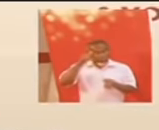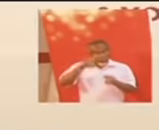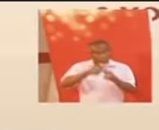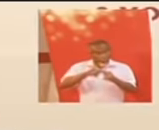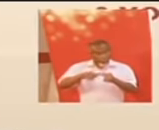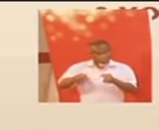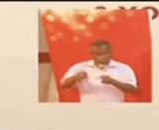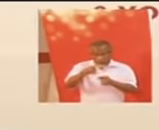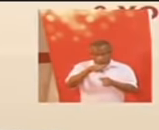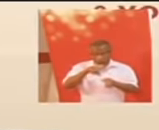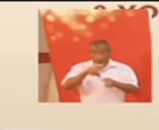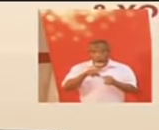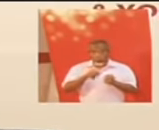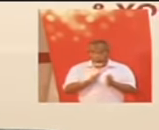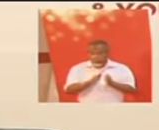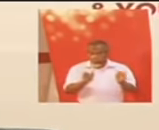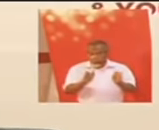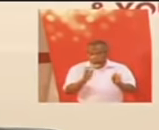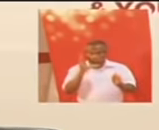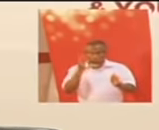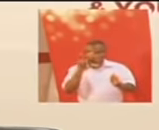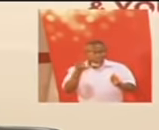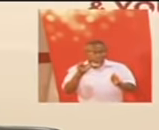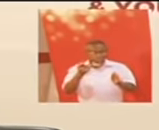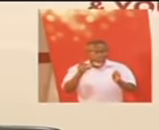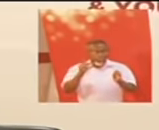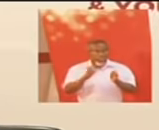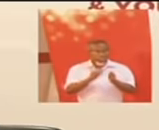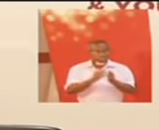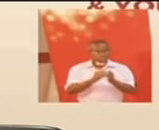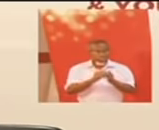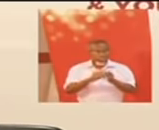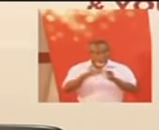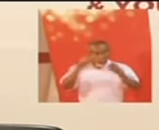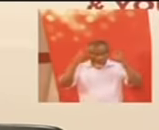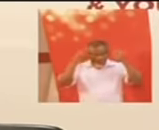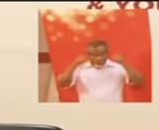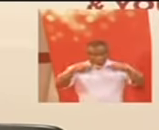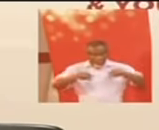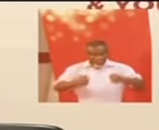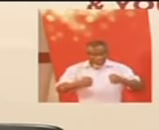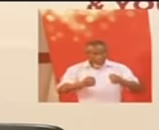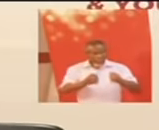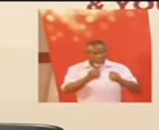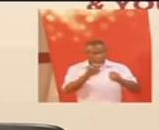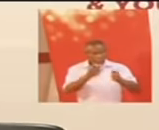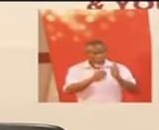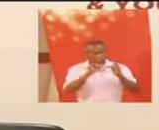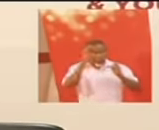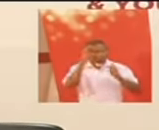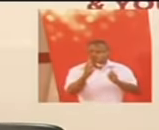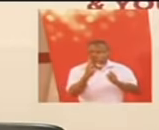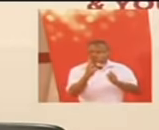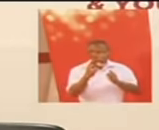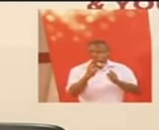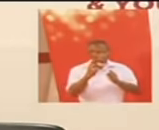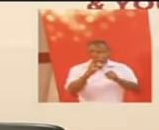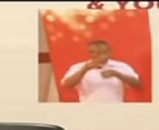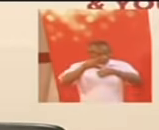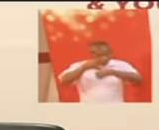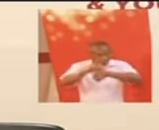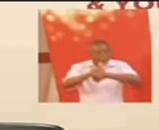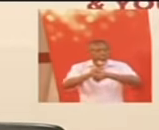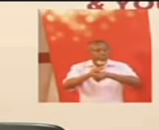public, starting tomorrow, the Ministry of Health will send one simplified release per day, and that will be sent